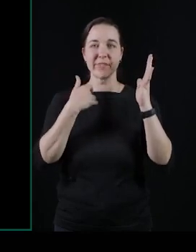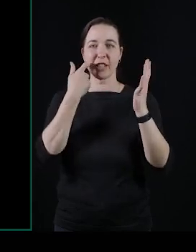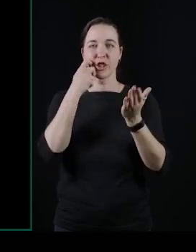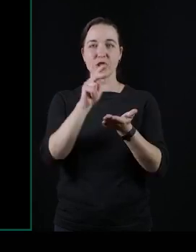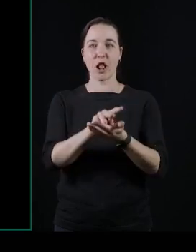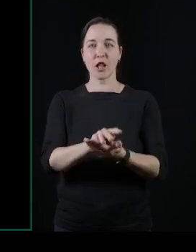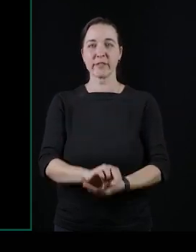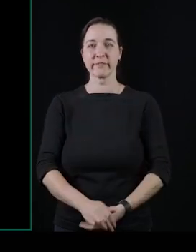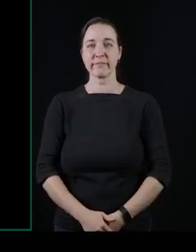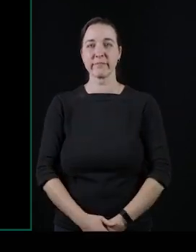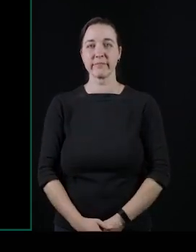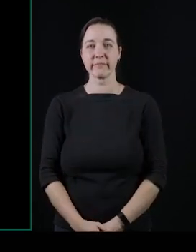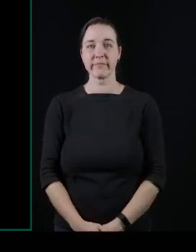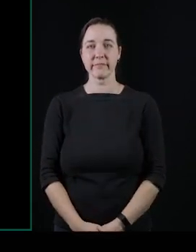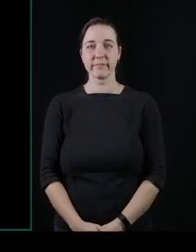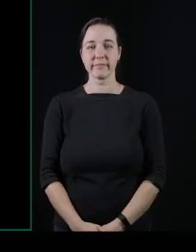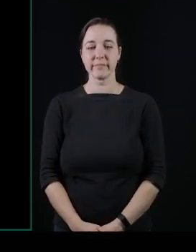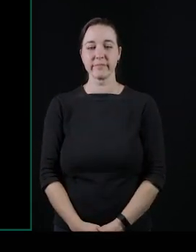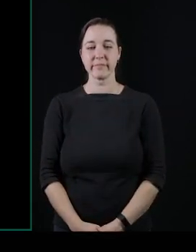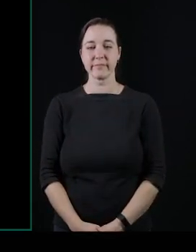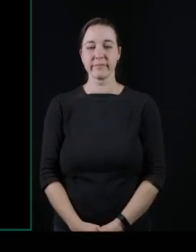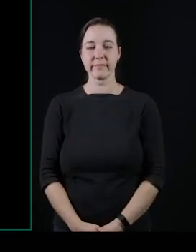and I just lost.